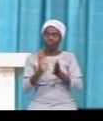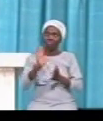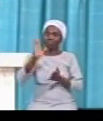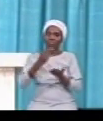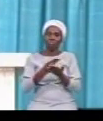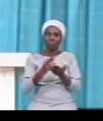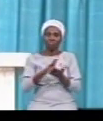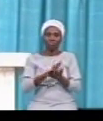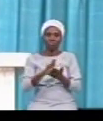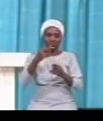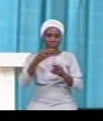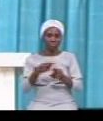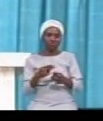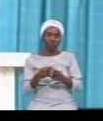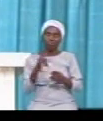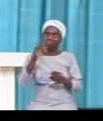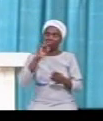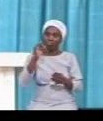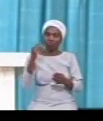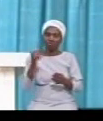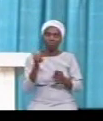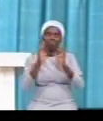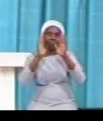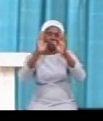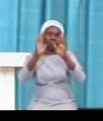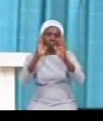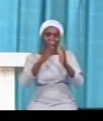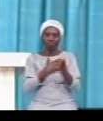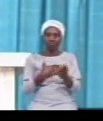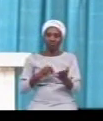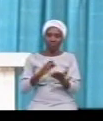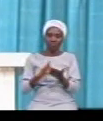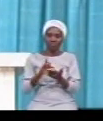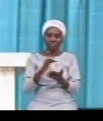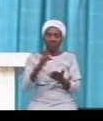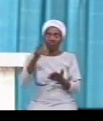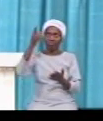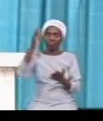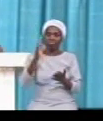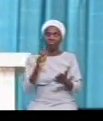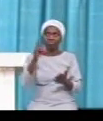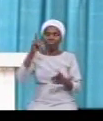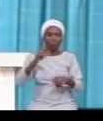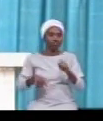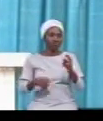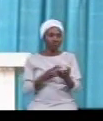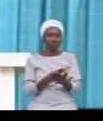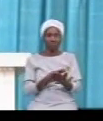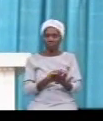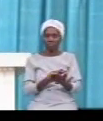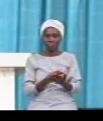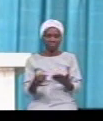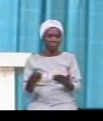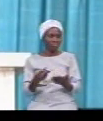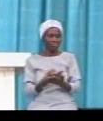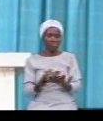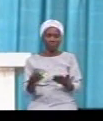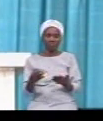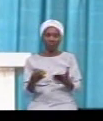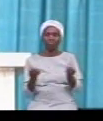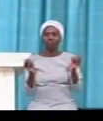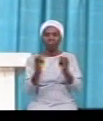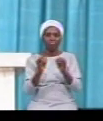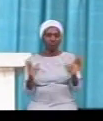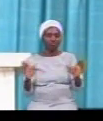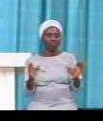wonderful God. He's a glorious God. Let's worship him. He cannot fail. There's nothing which is impossible with him. There's